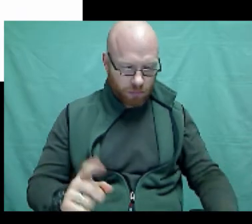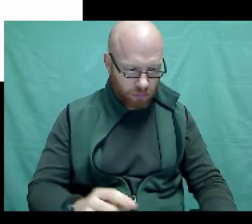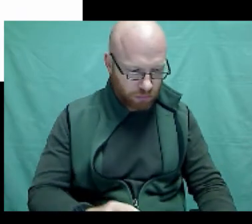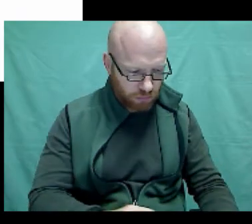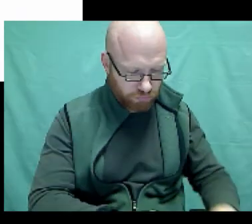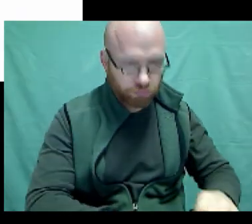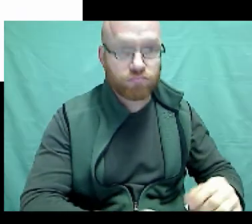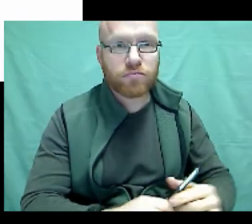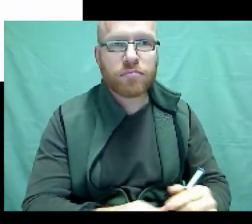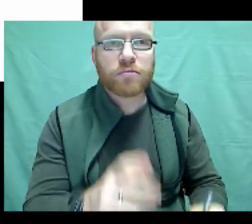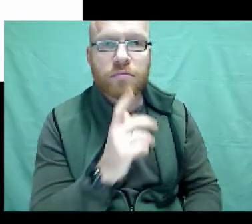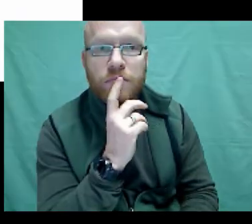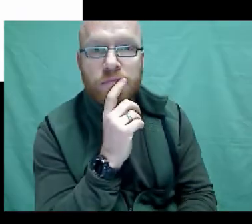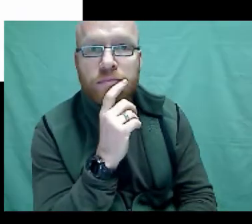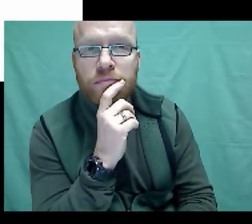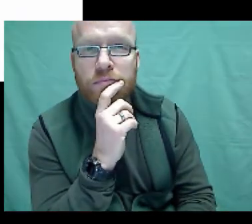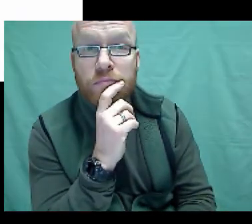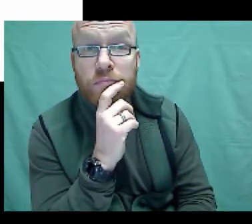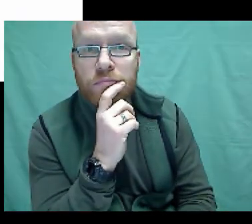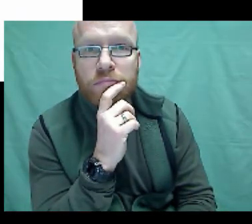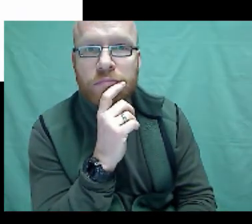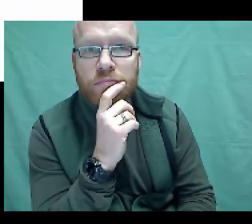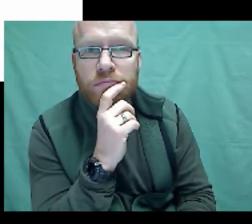1,243 people in total at the game.